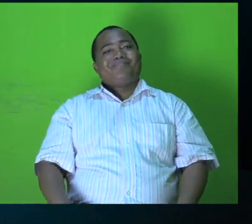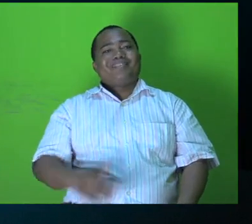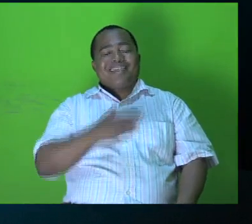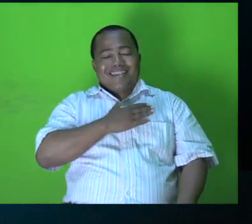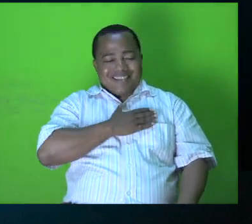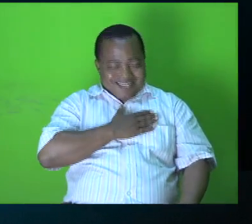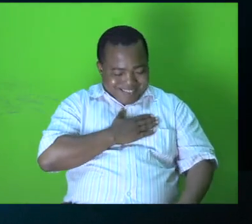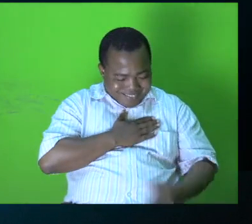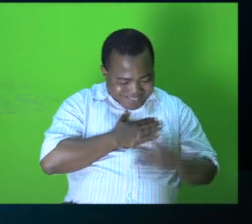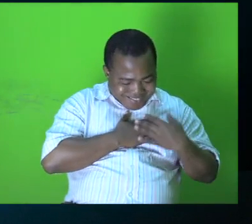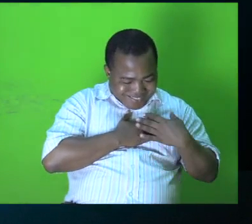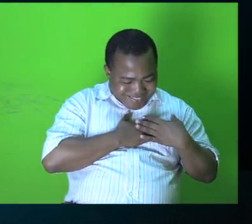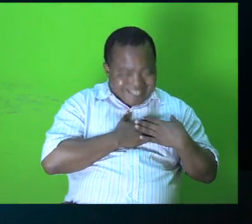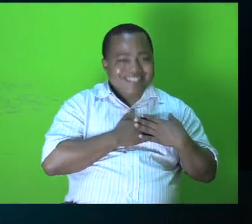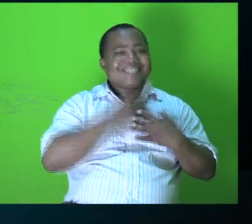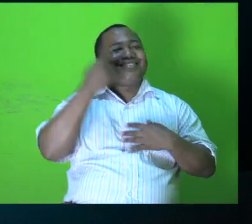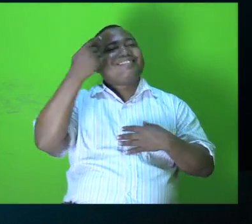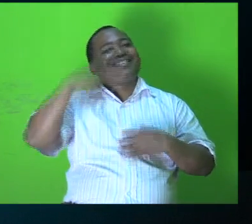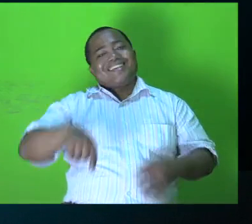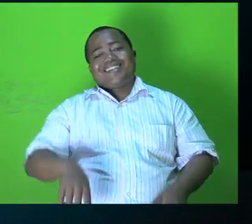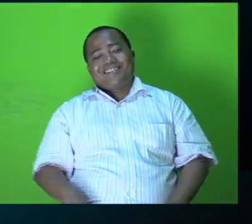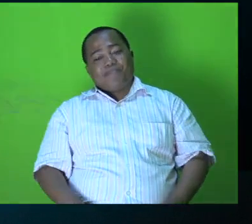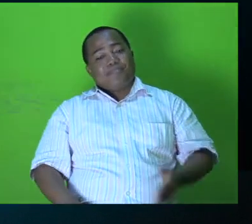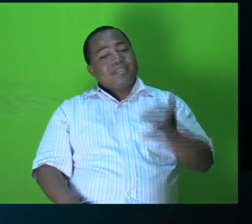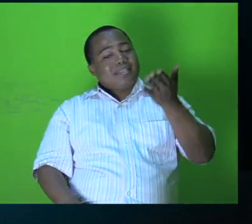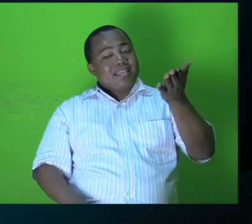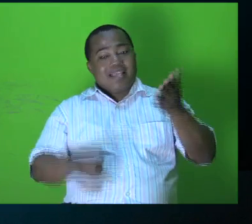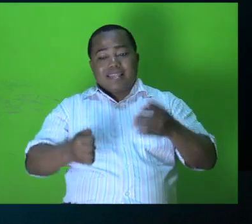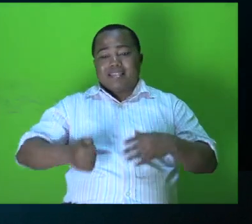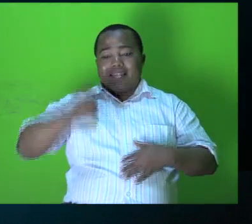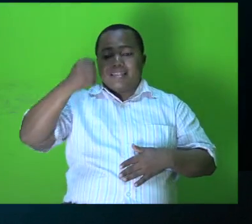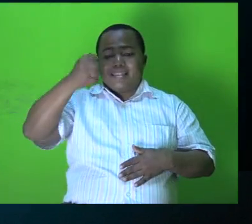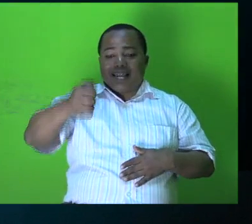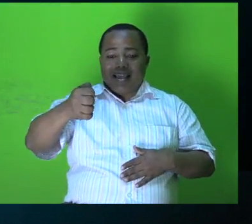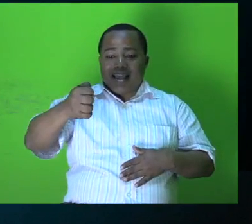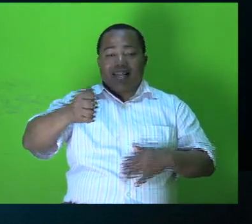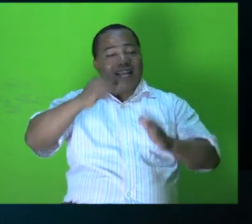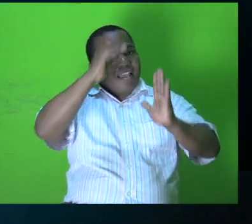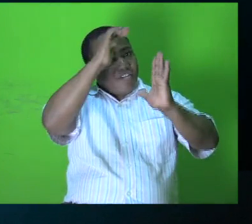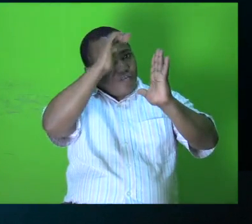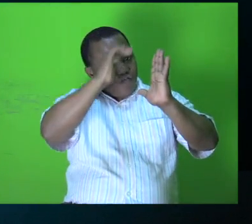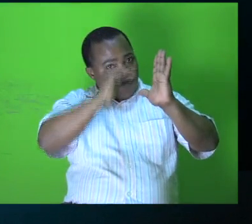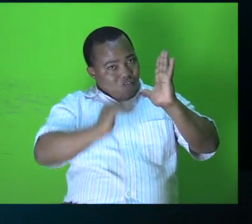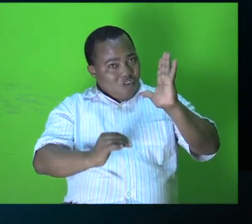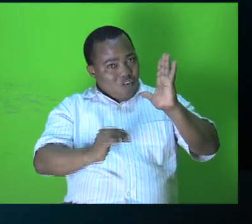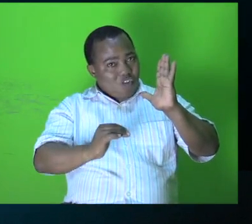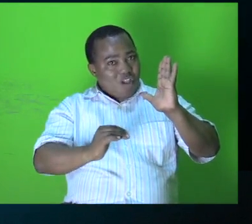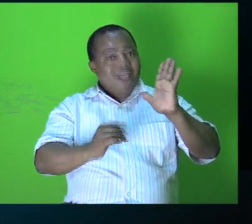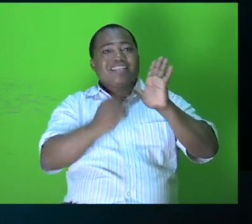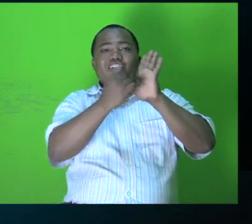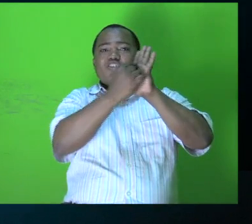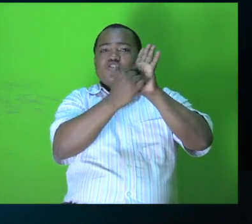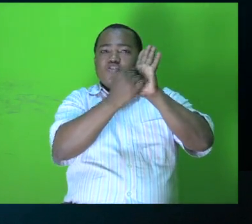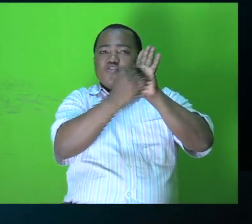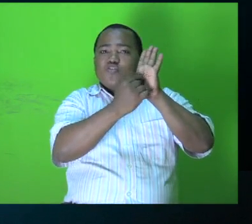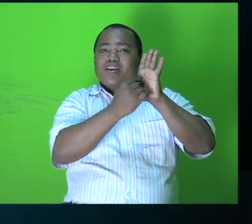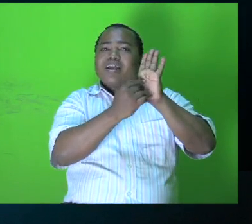Thank you very much. This stage, it is followed by nuclear